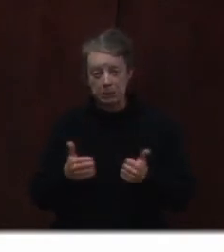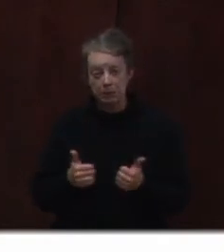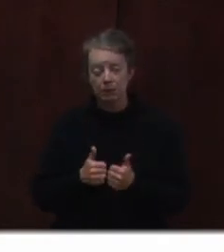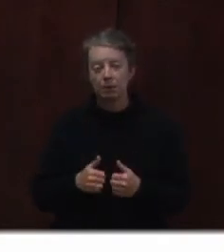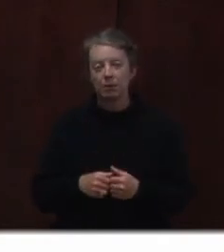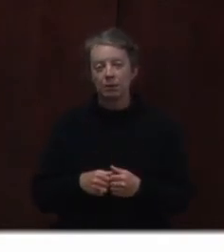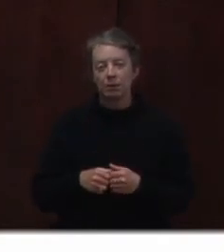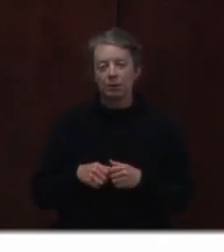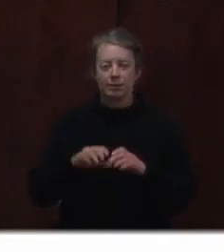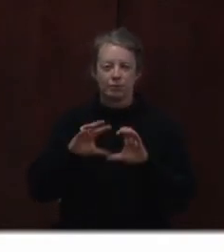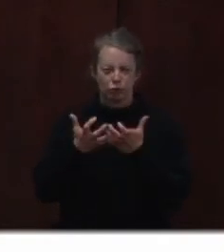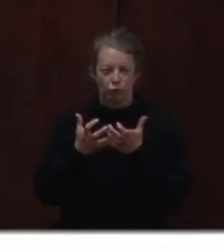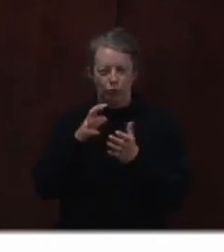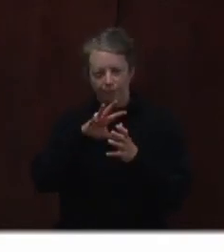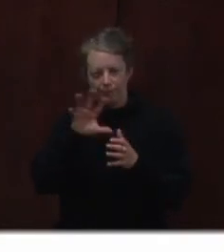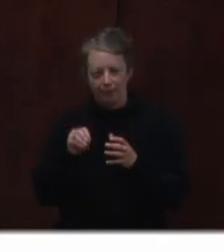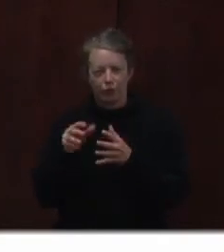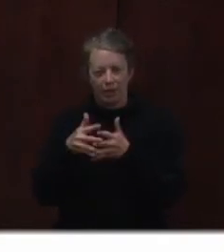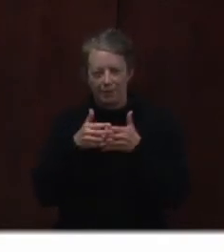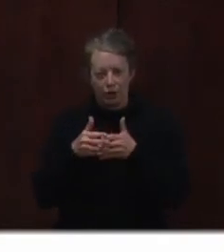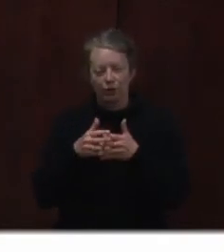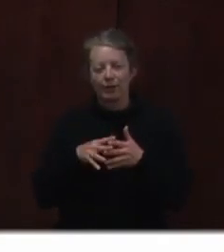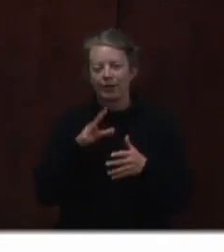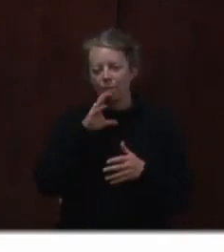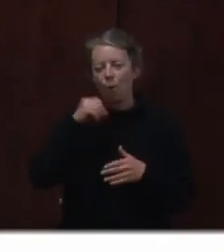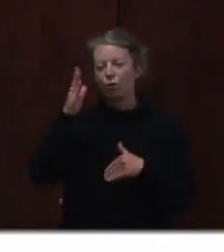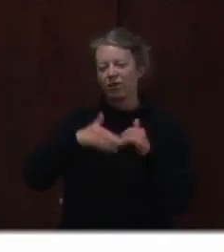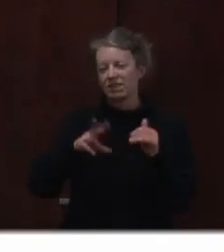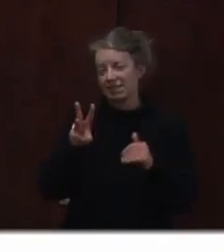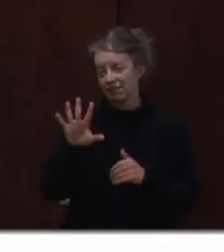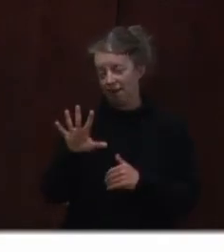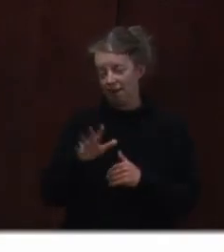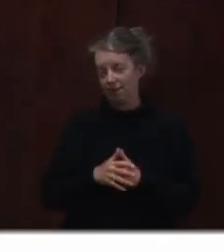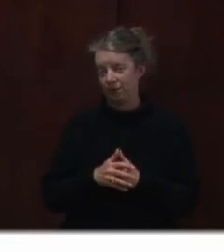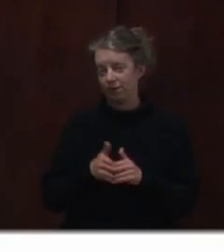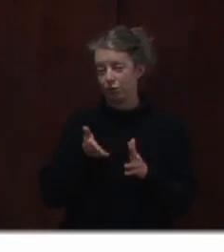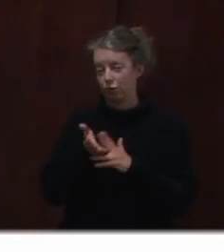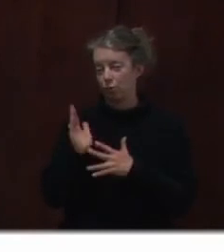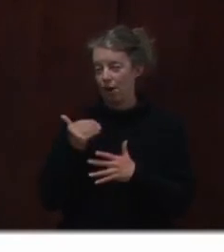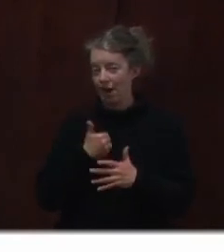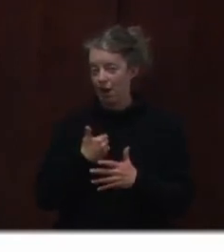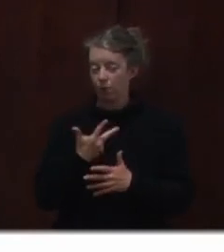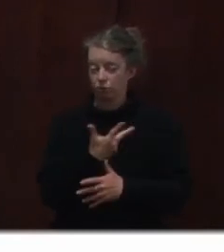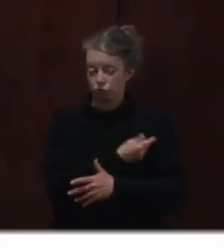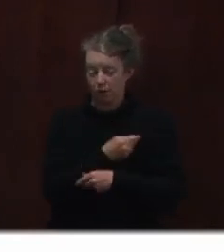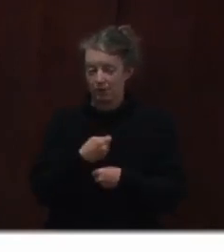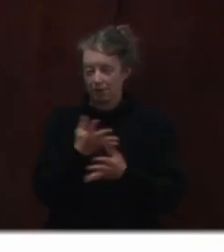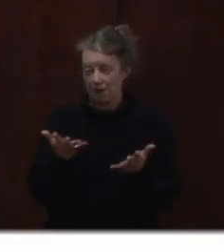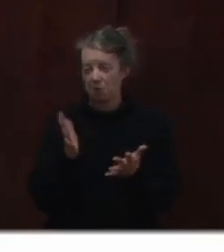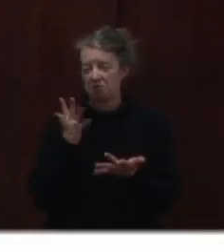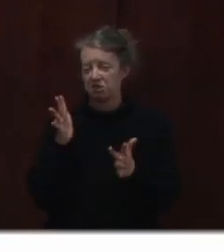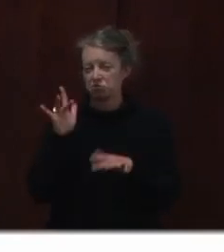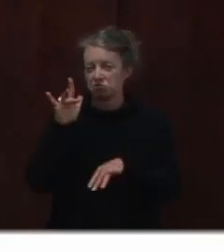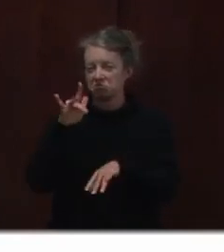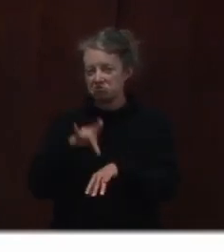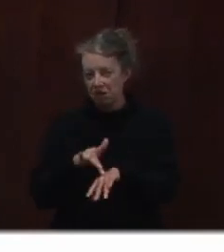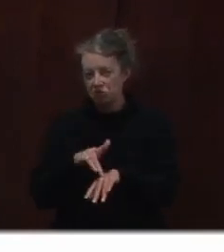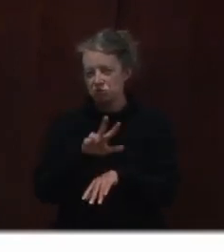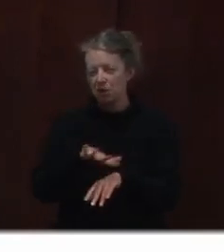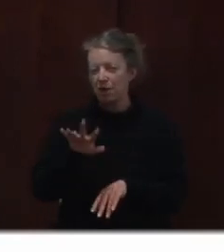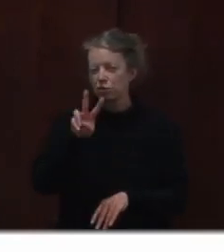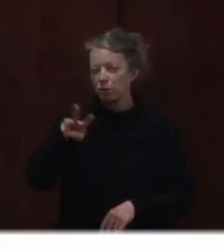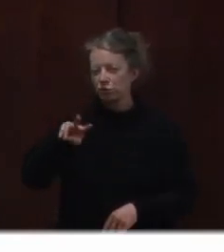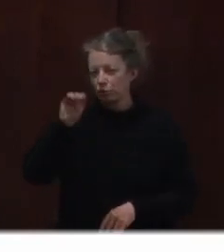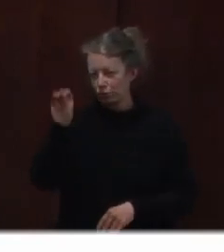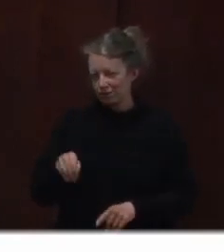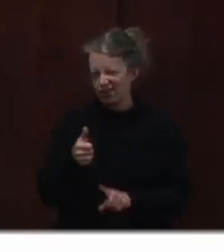65 years and older. And through our vaccine operations, we've reached about 22.2% of that that are